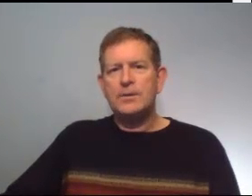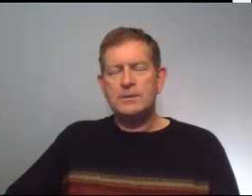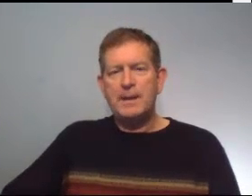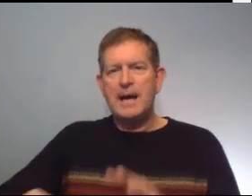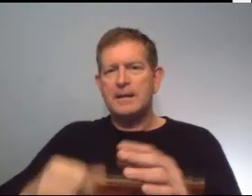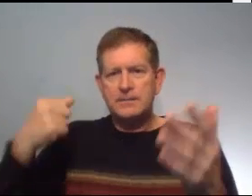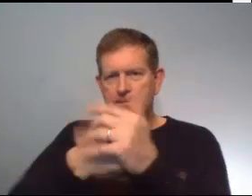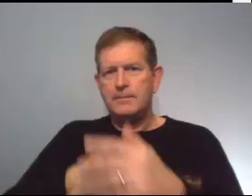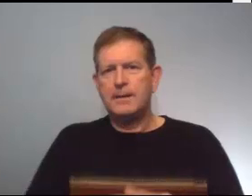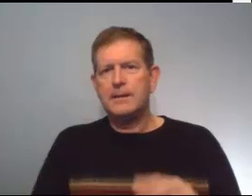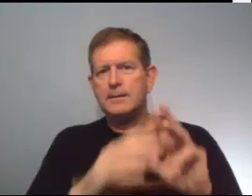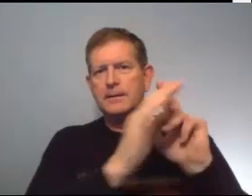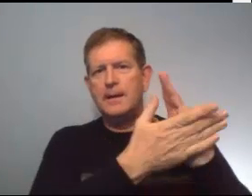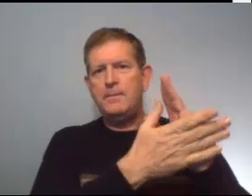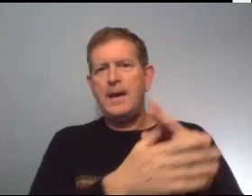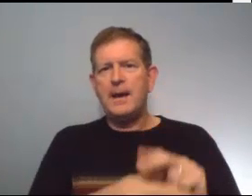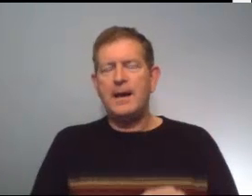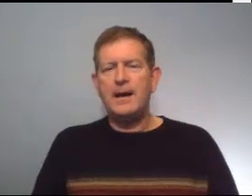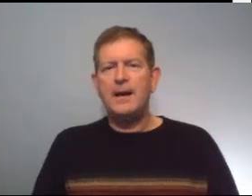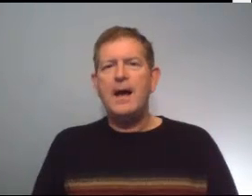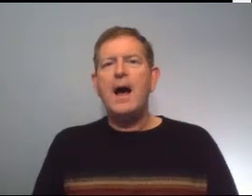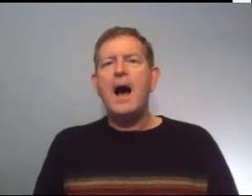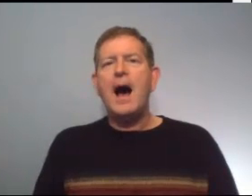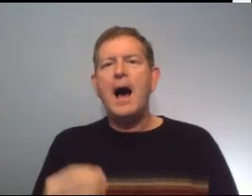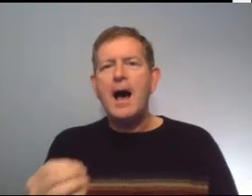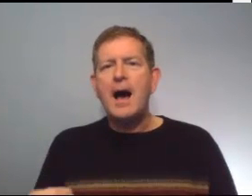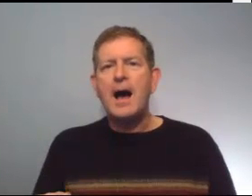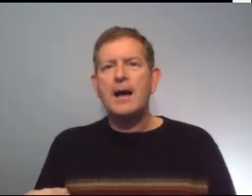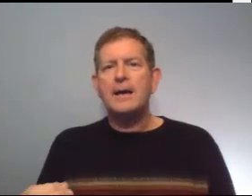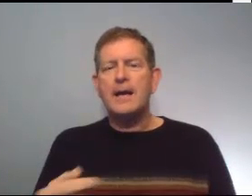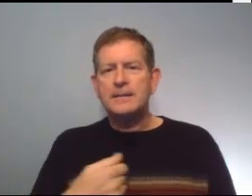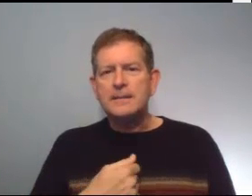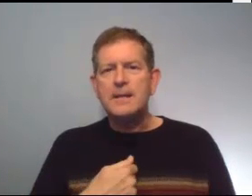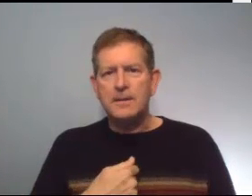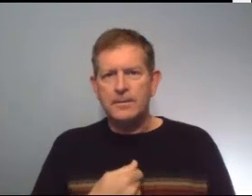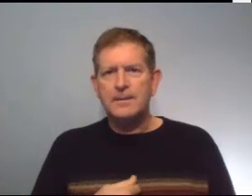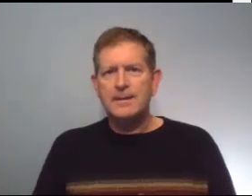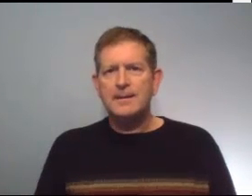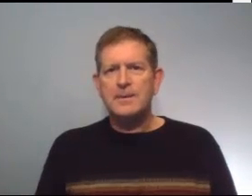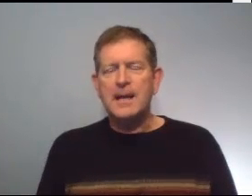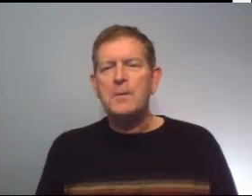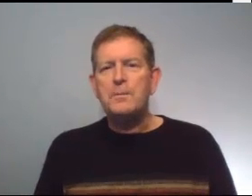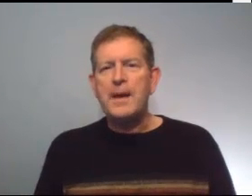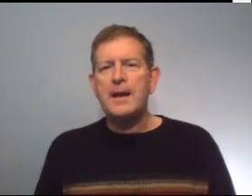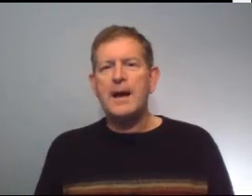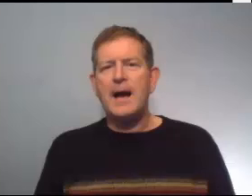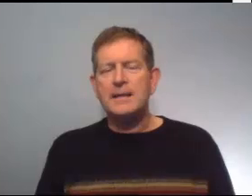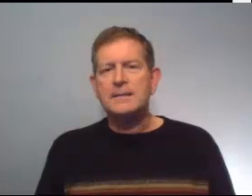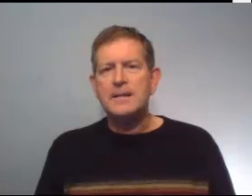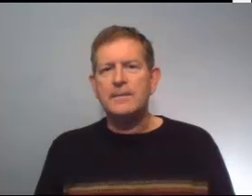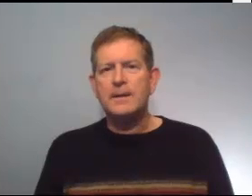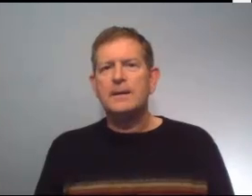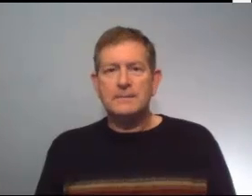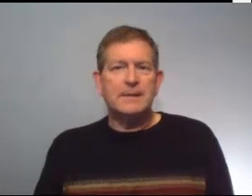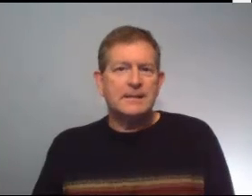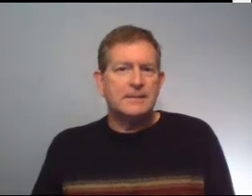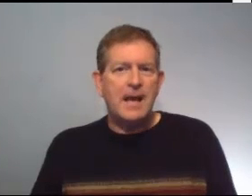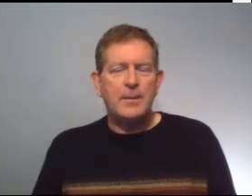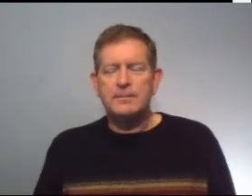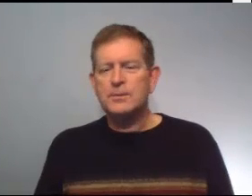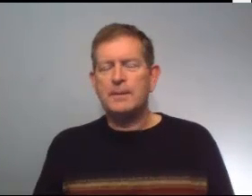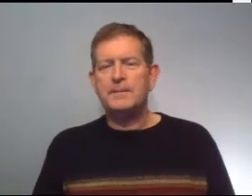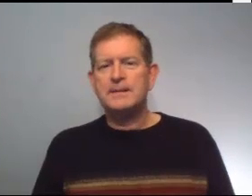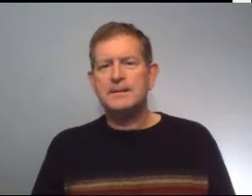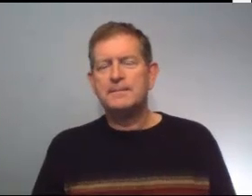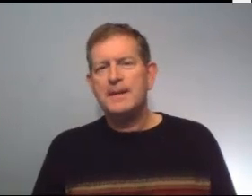pega, which is pegar is right there, pega a Steve. Miguel pega a Steve. It's his